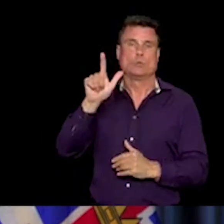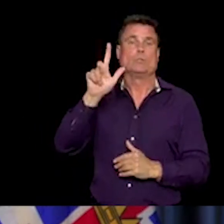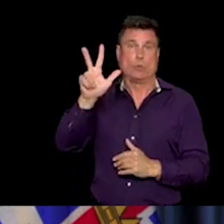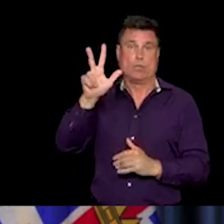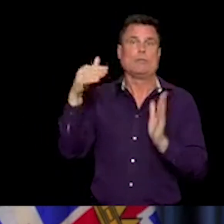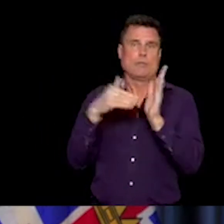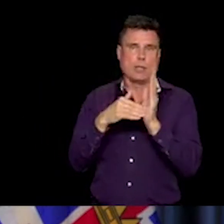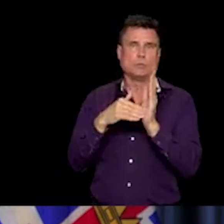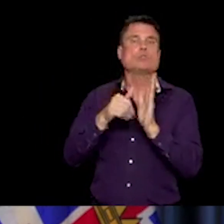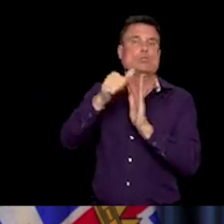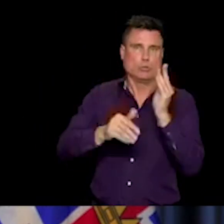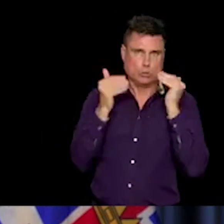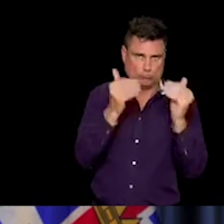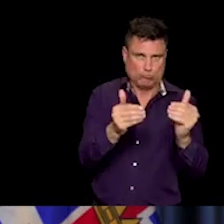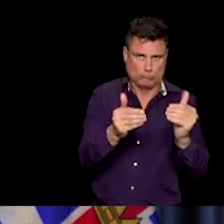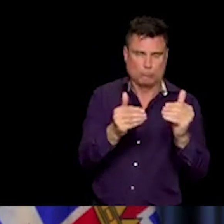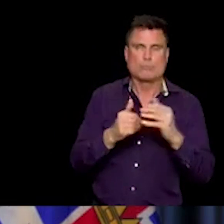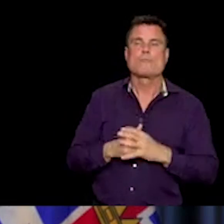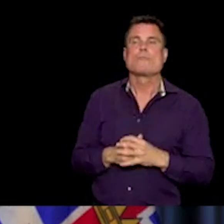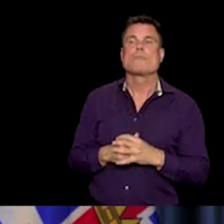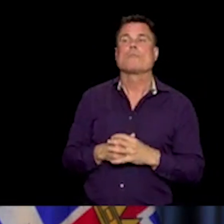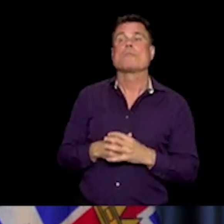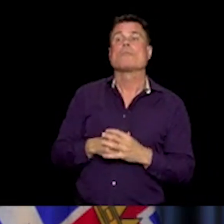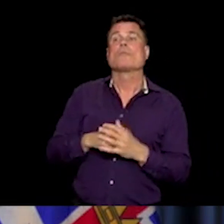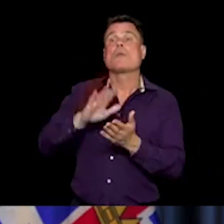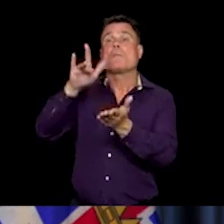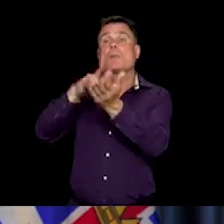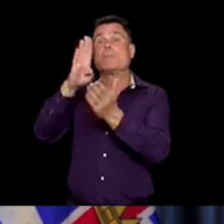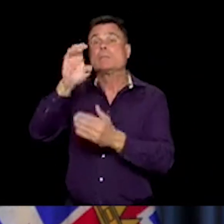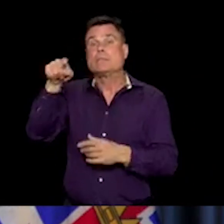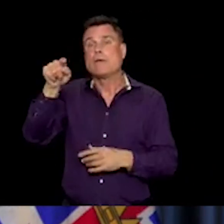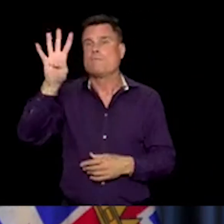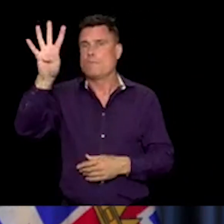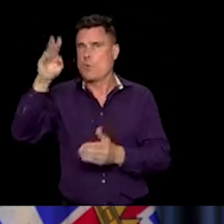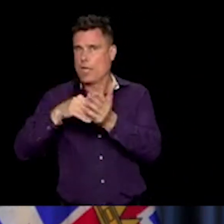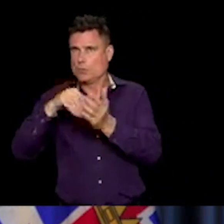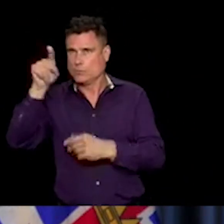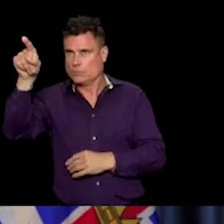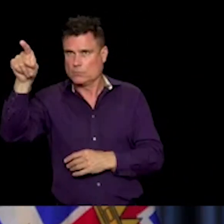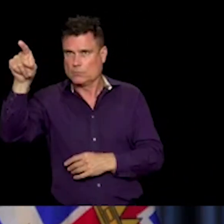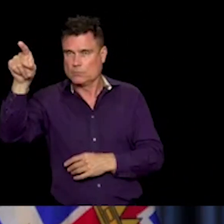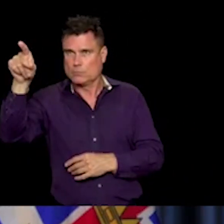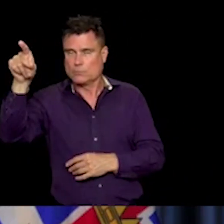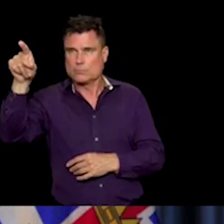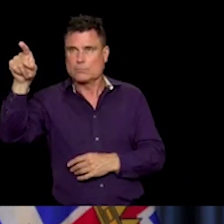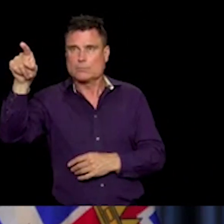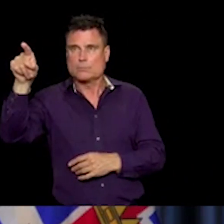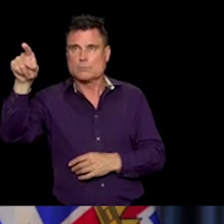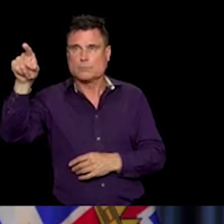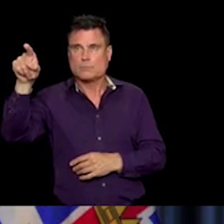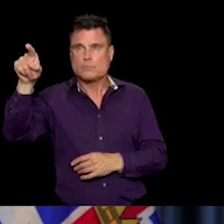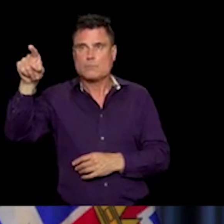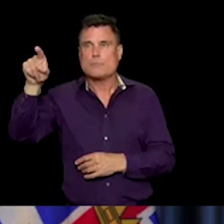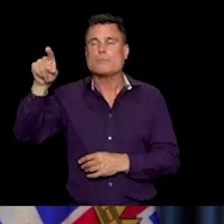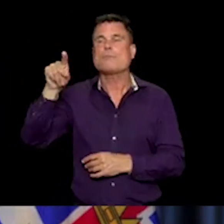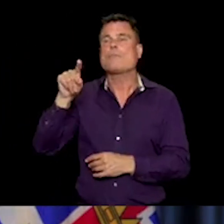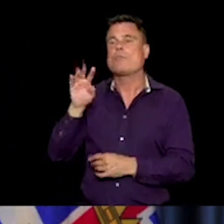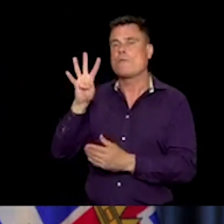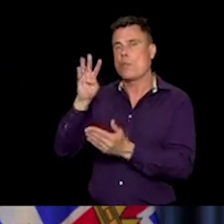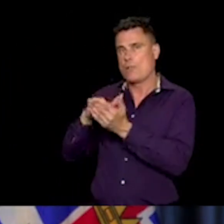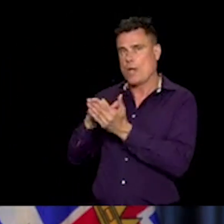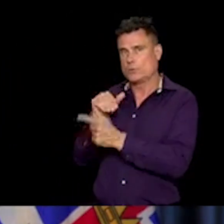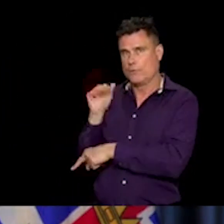period. Of course, we continue to provide urgent scheduled surgeries and emergency or emergent surgeries in that